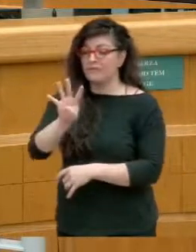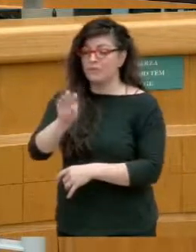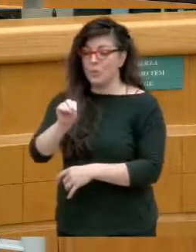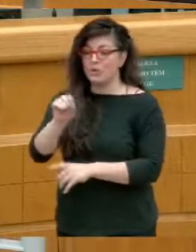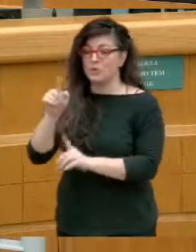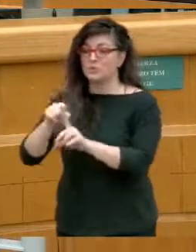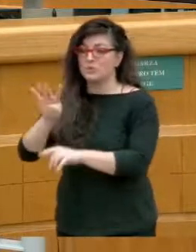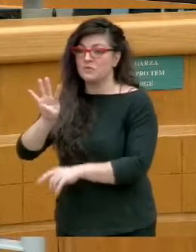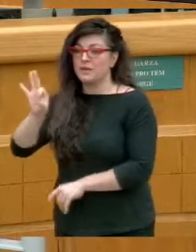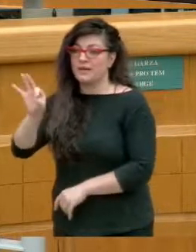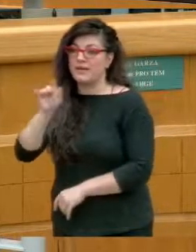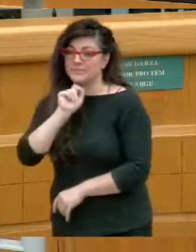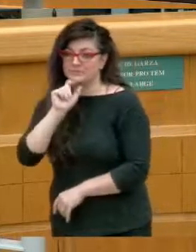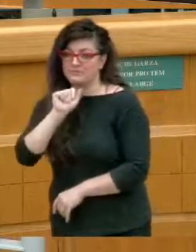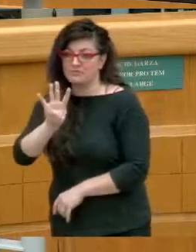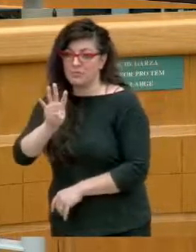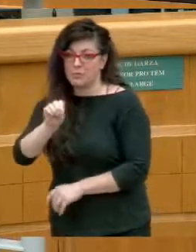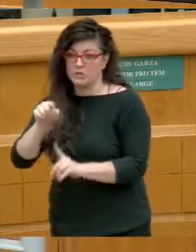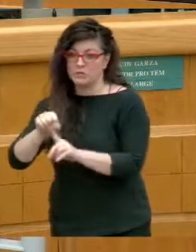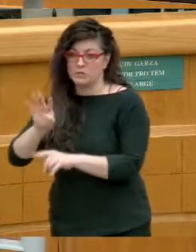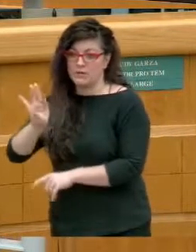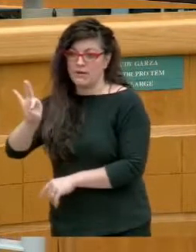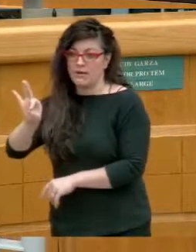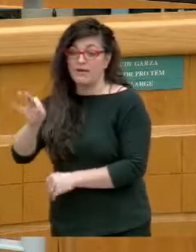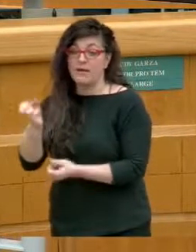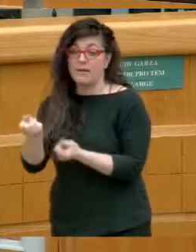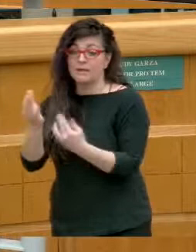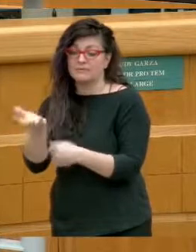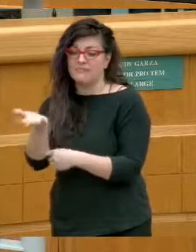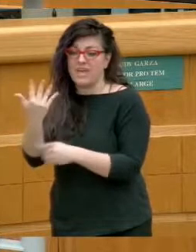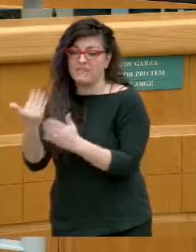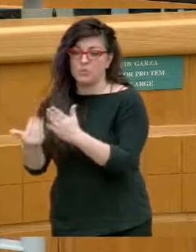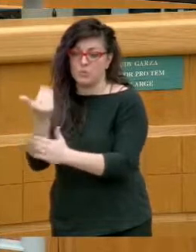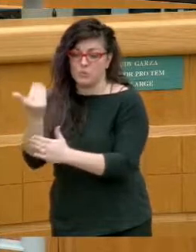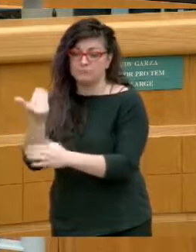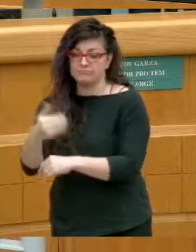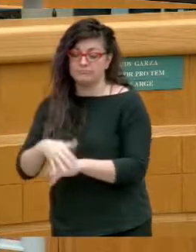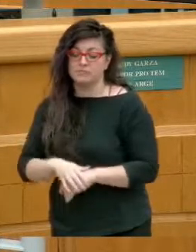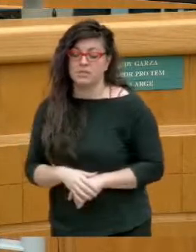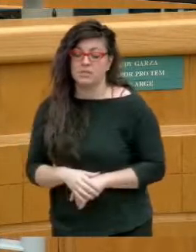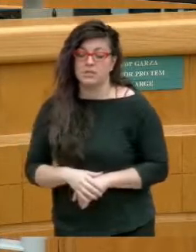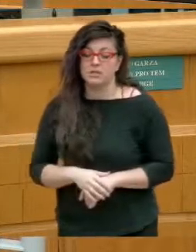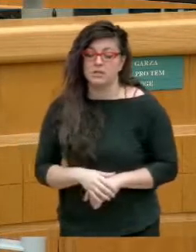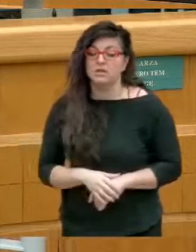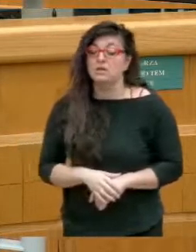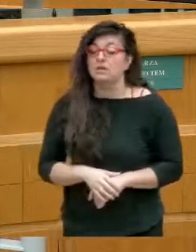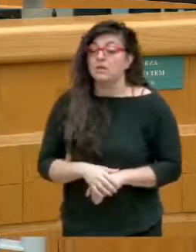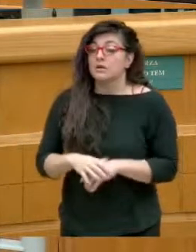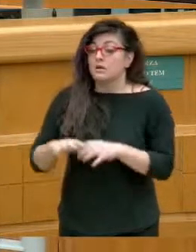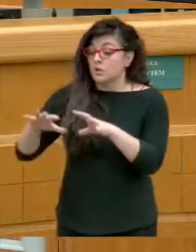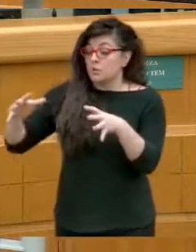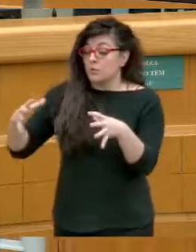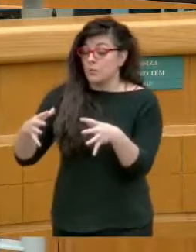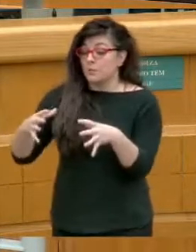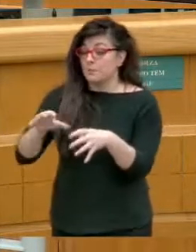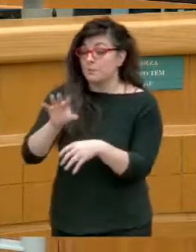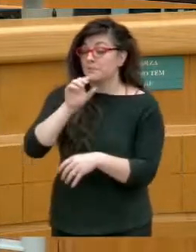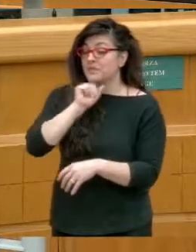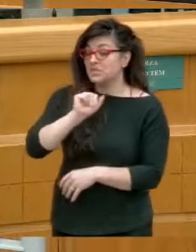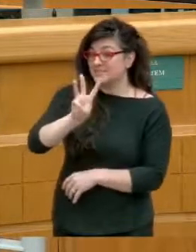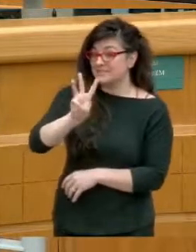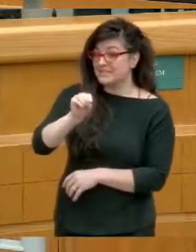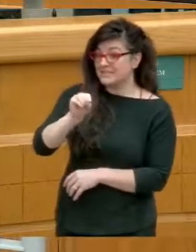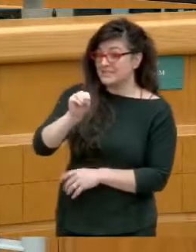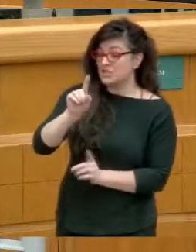49-year-old age group, so 5 additional persons there. But probably bigger news is that in the 60 to